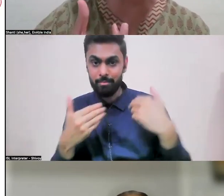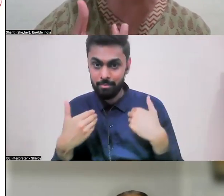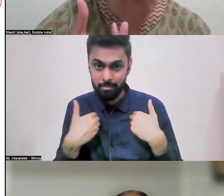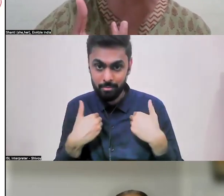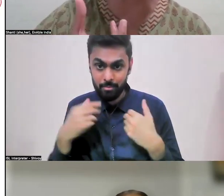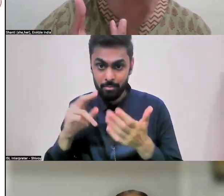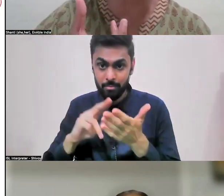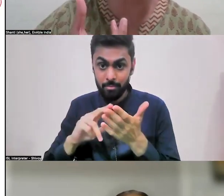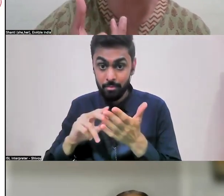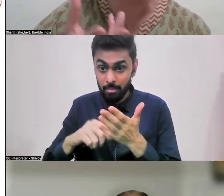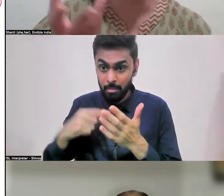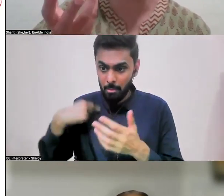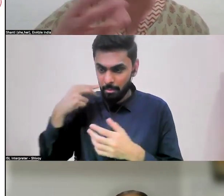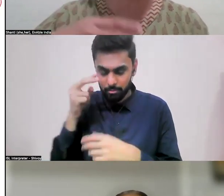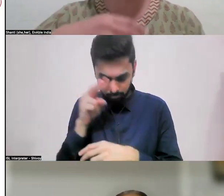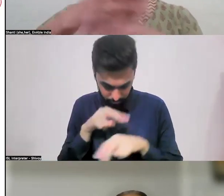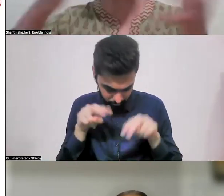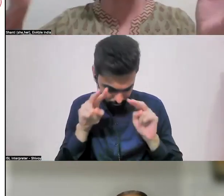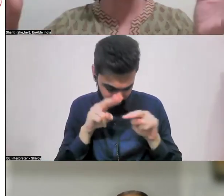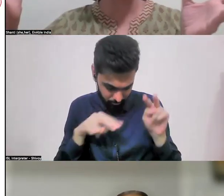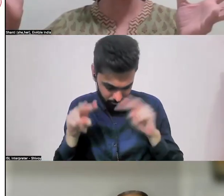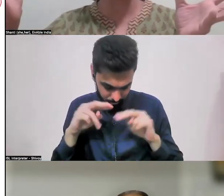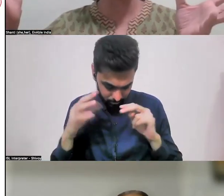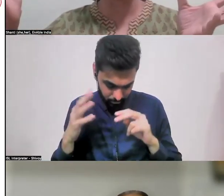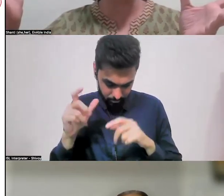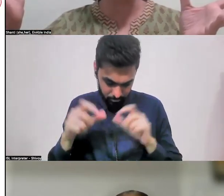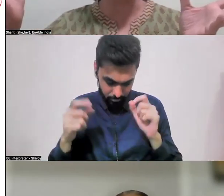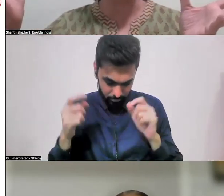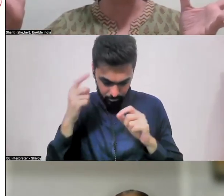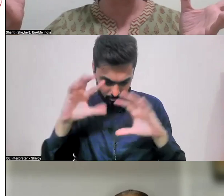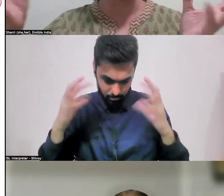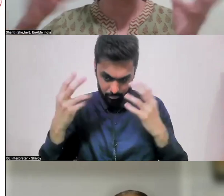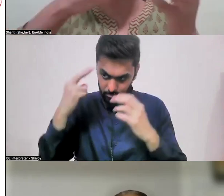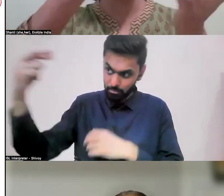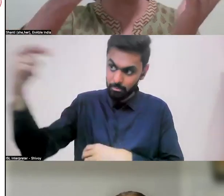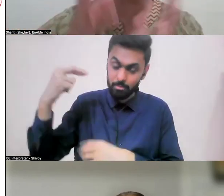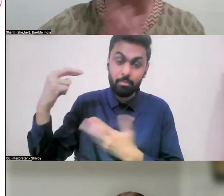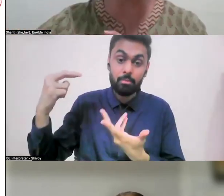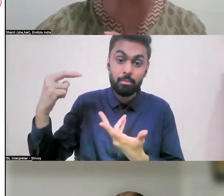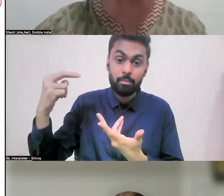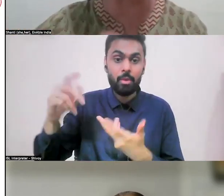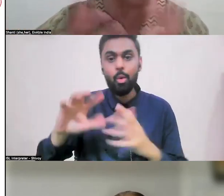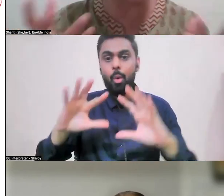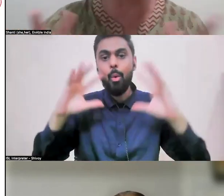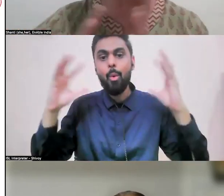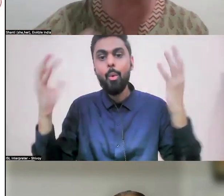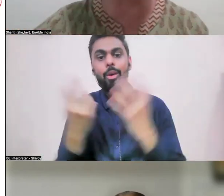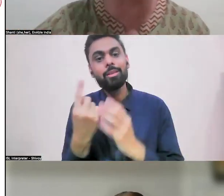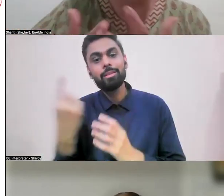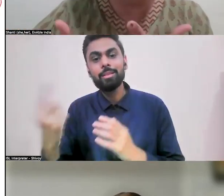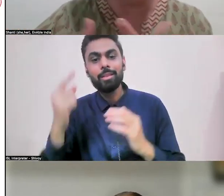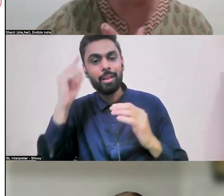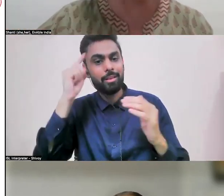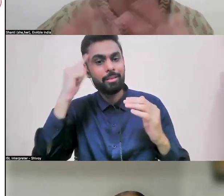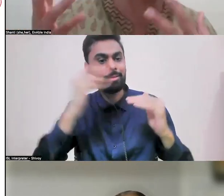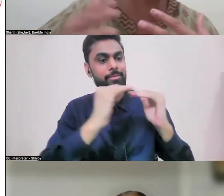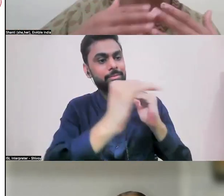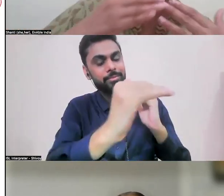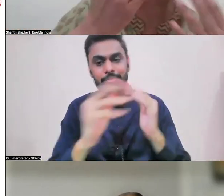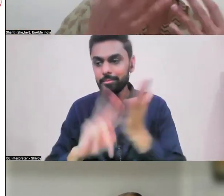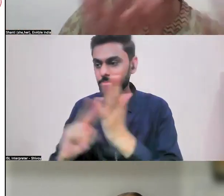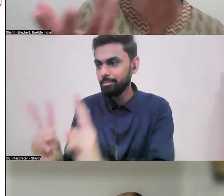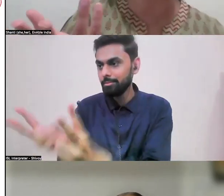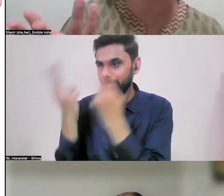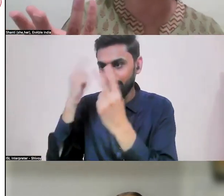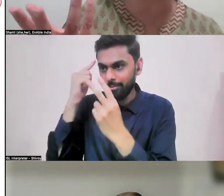and I don't make eye contact, what if the entire world was neurodiverse and you are the only neurotypical? Then how do then